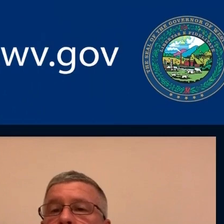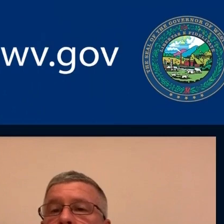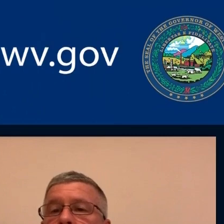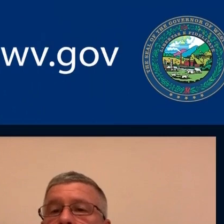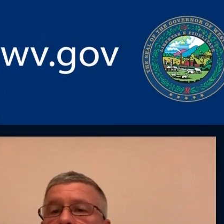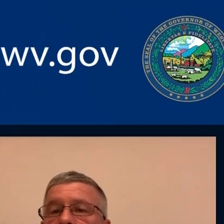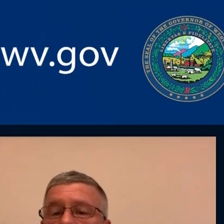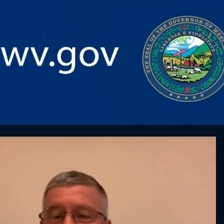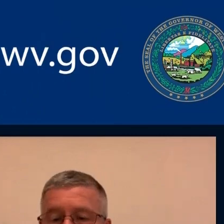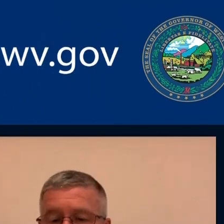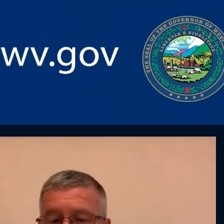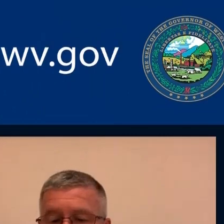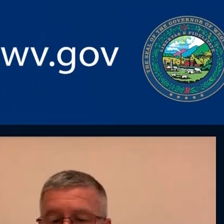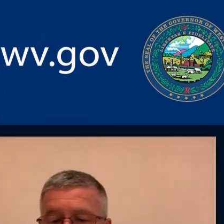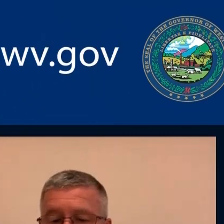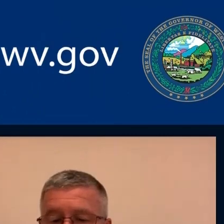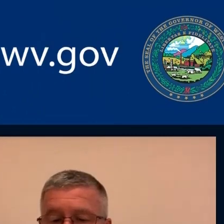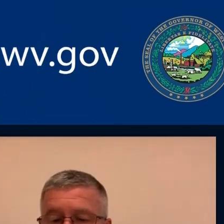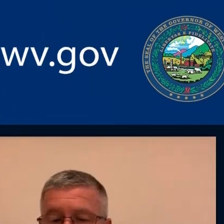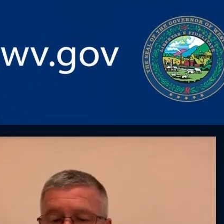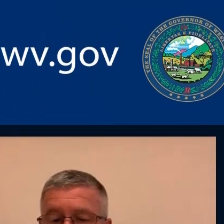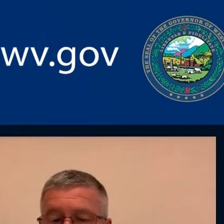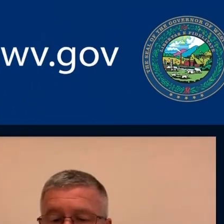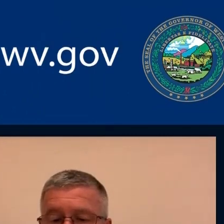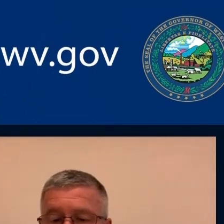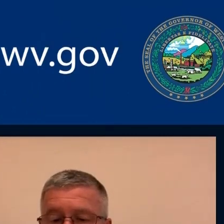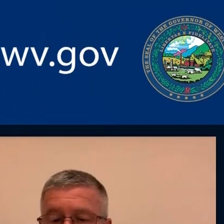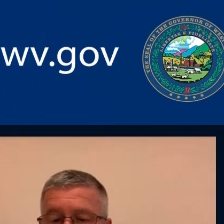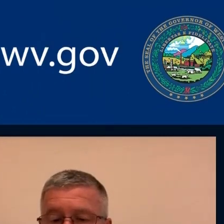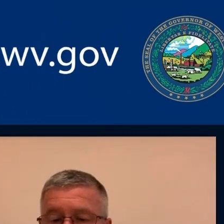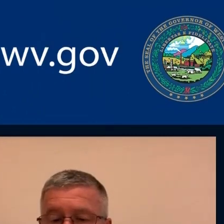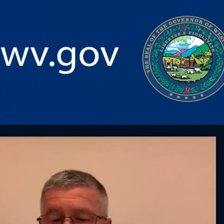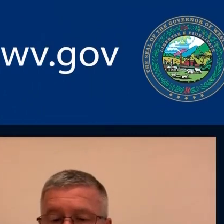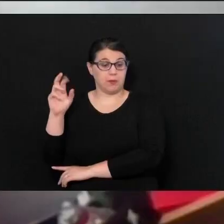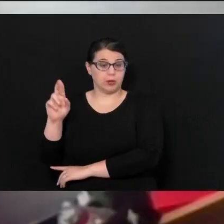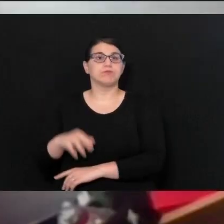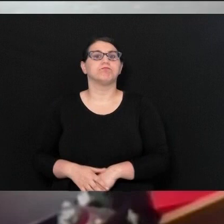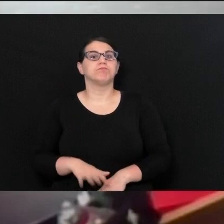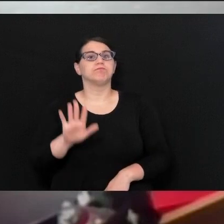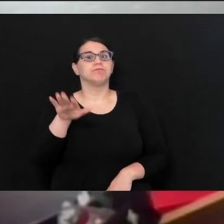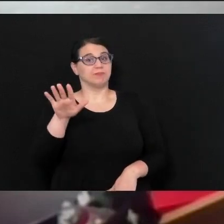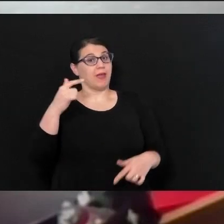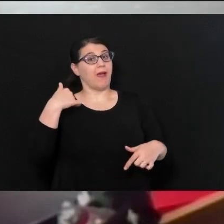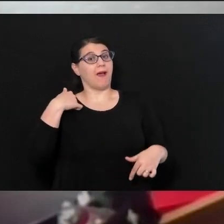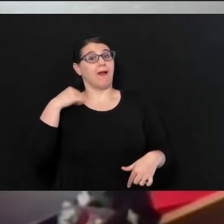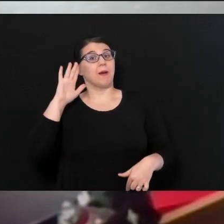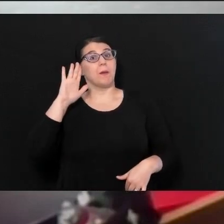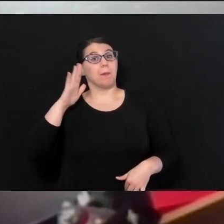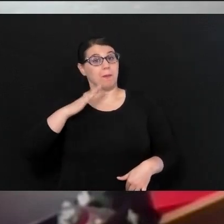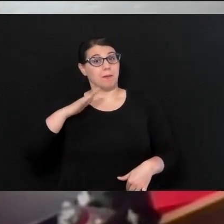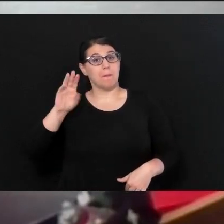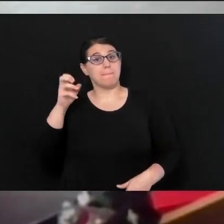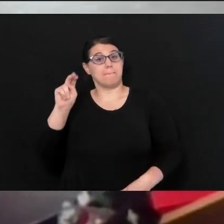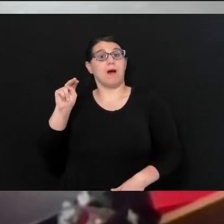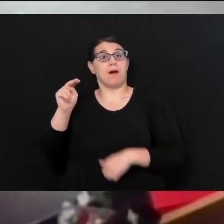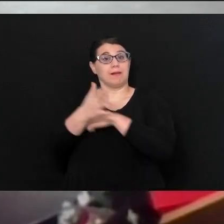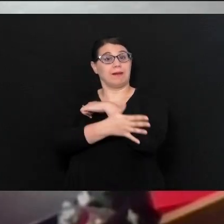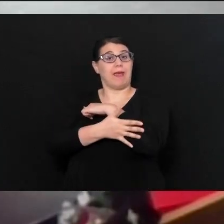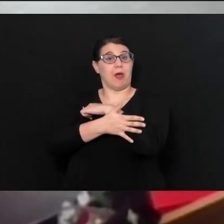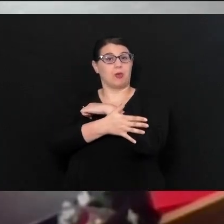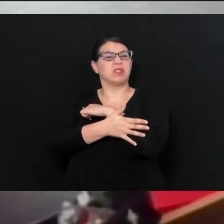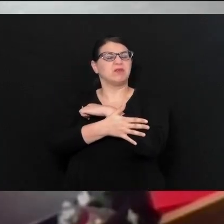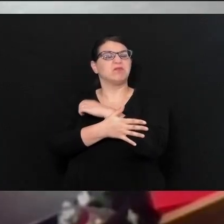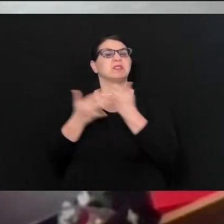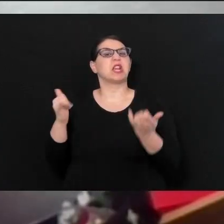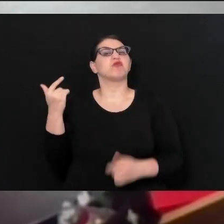Post. Hi there. Mon County's been green for about a week now, so I'd like to ask about the status